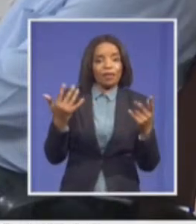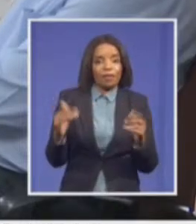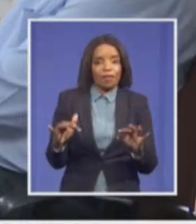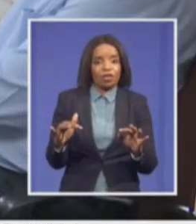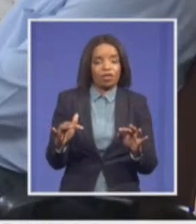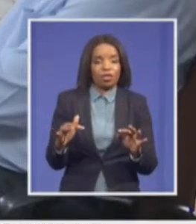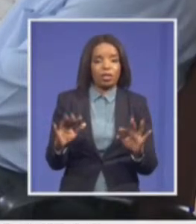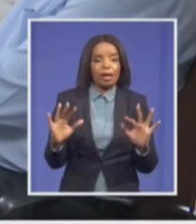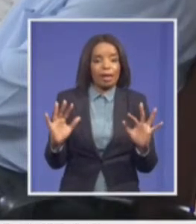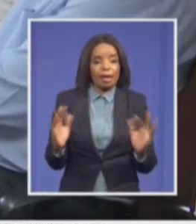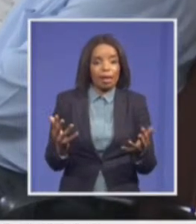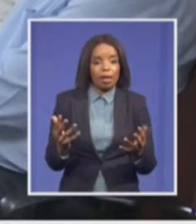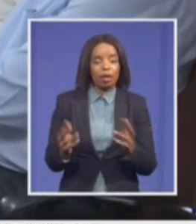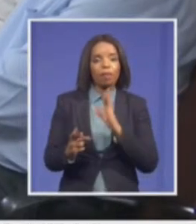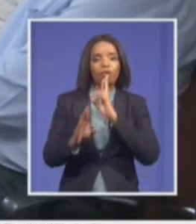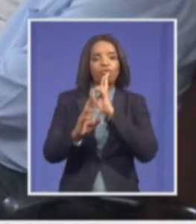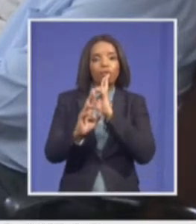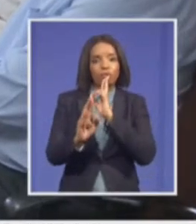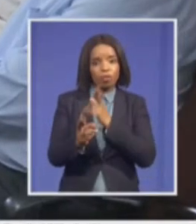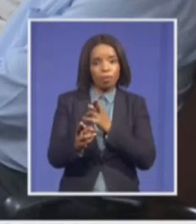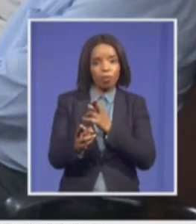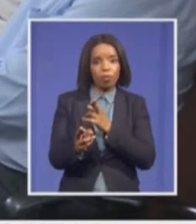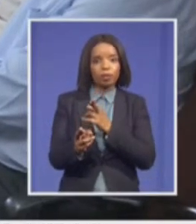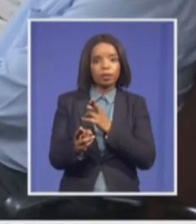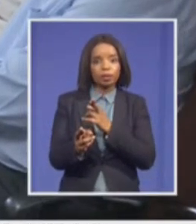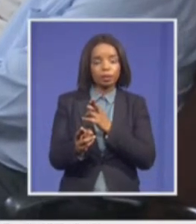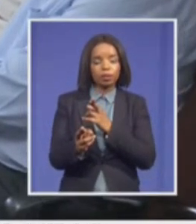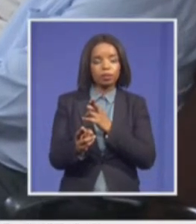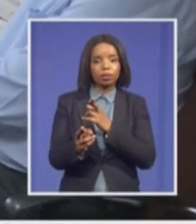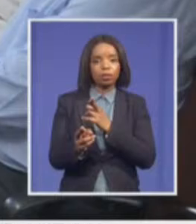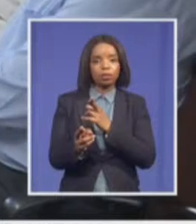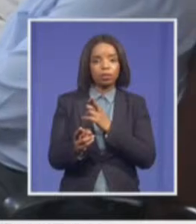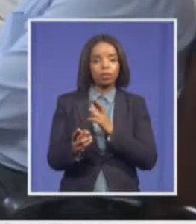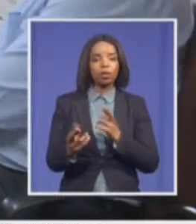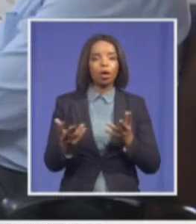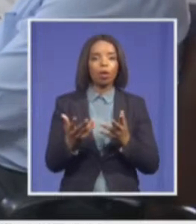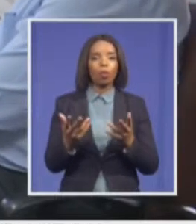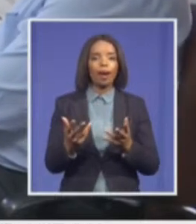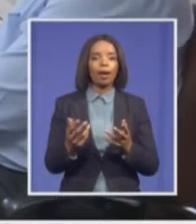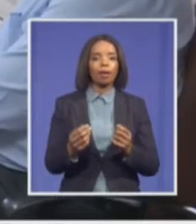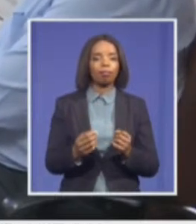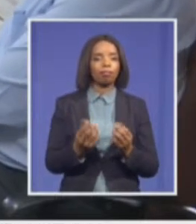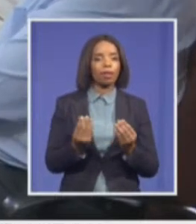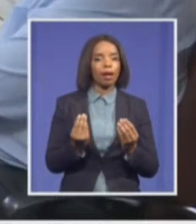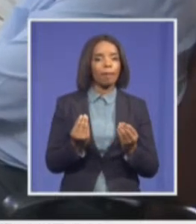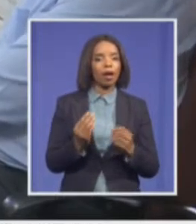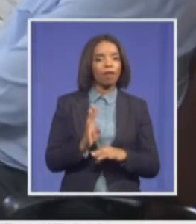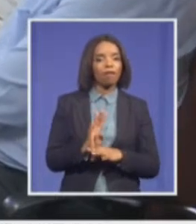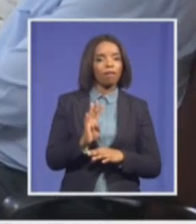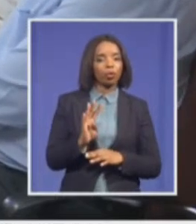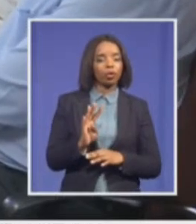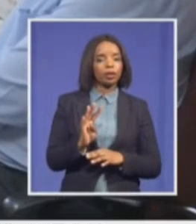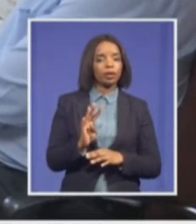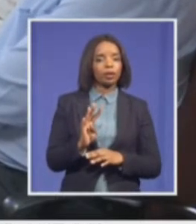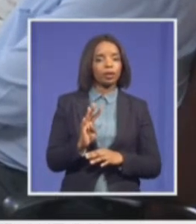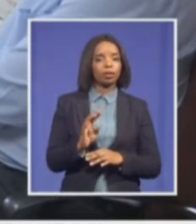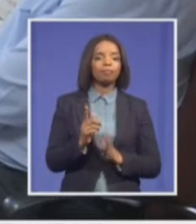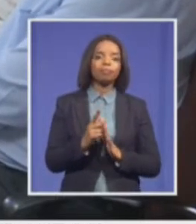that was scheduled to be screened on the 14th of September. Yeah. That's what was interdicted.